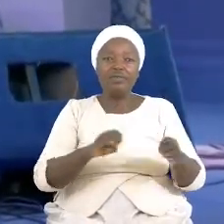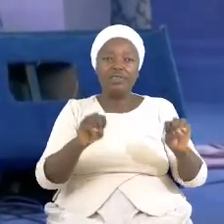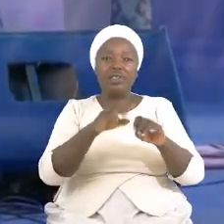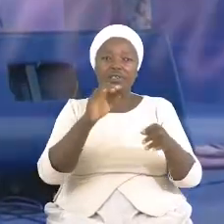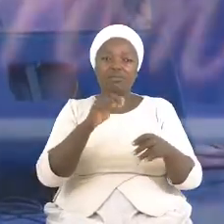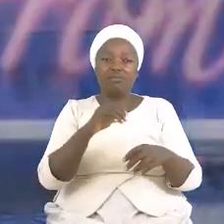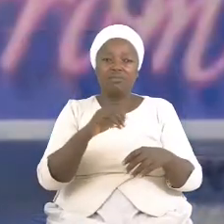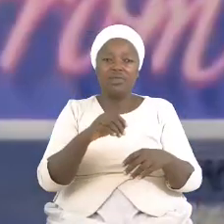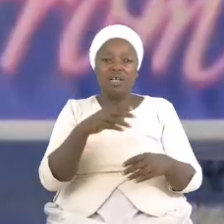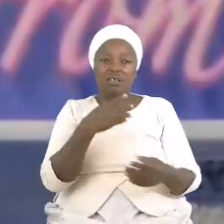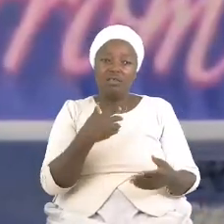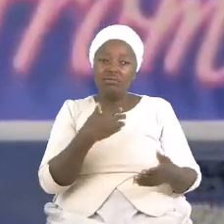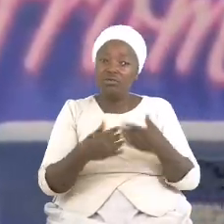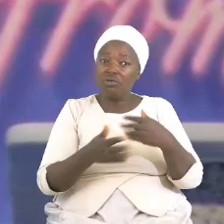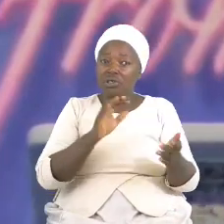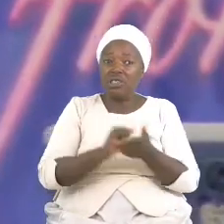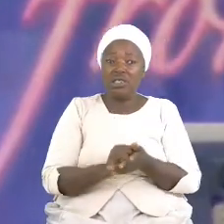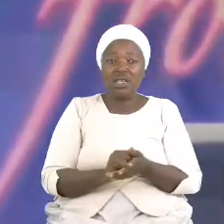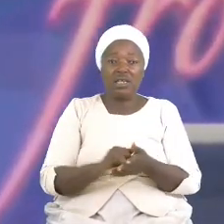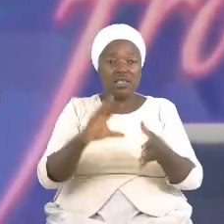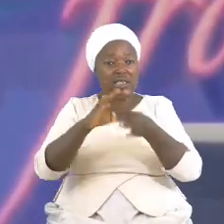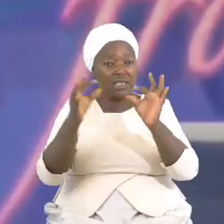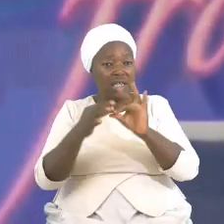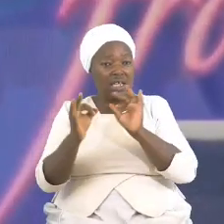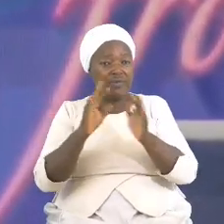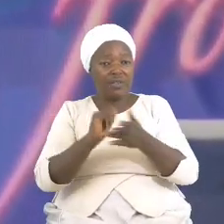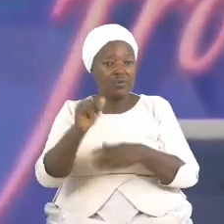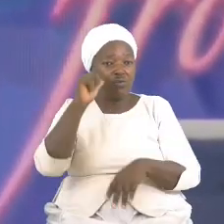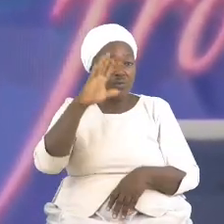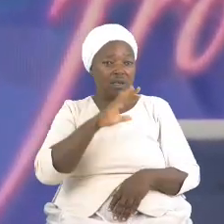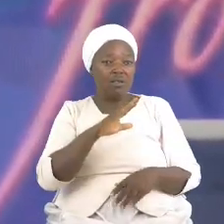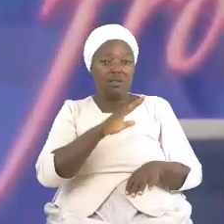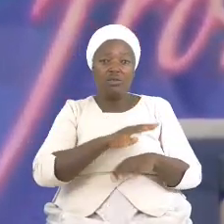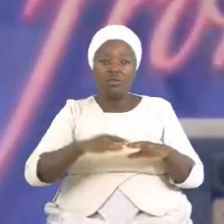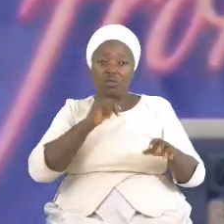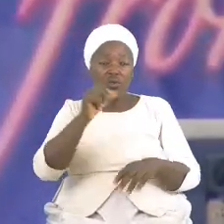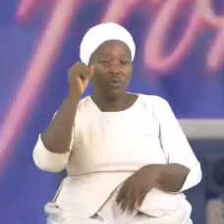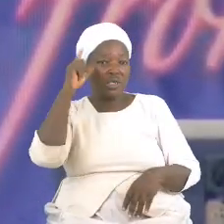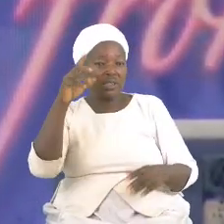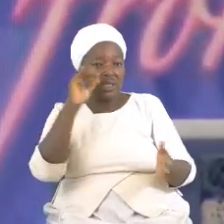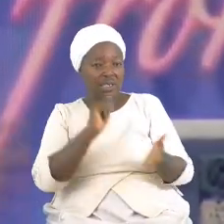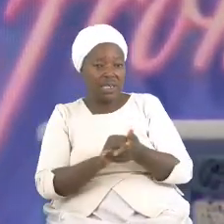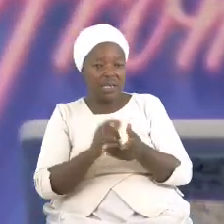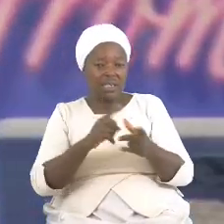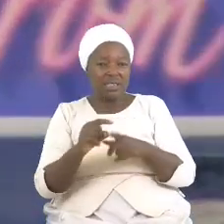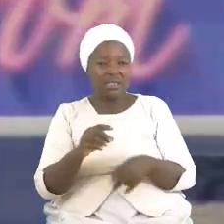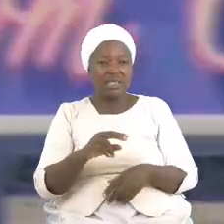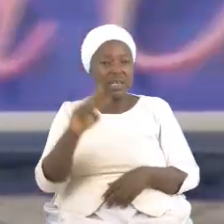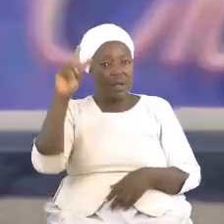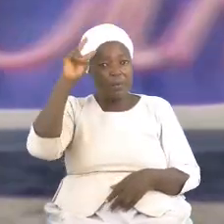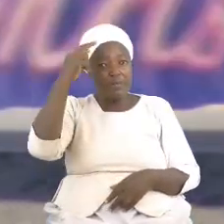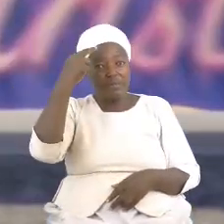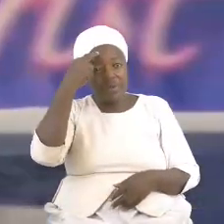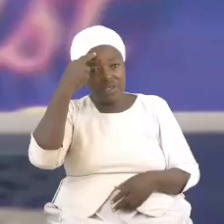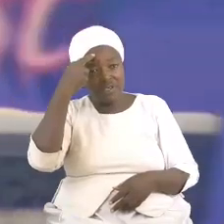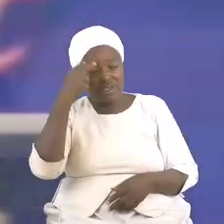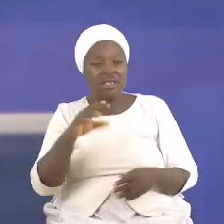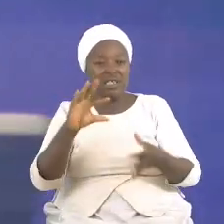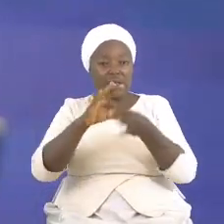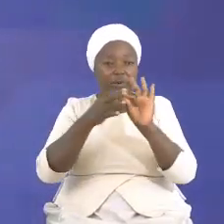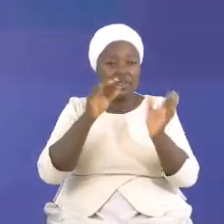the woman misinterpreted that, the woman could say, okay, he has no miracle for